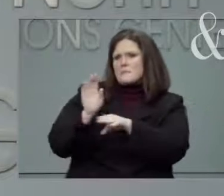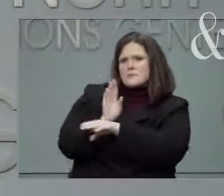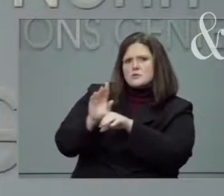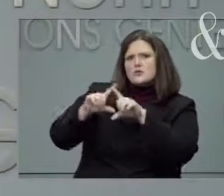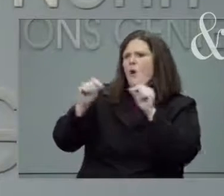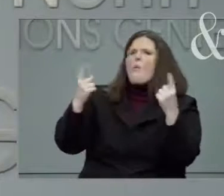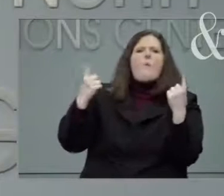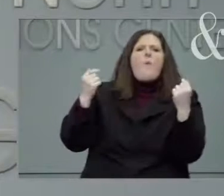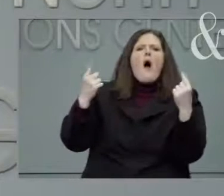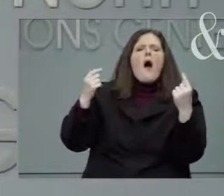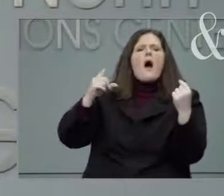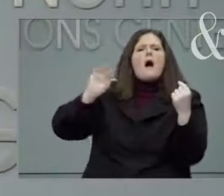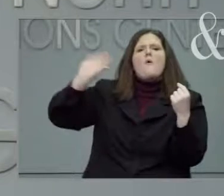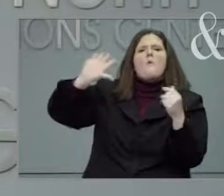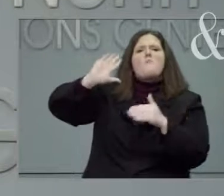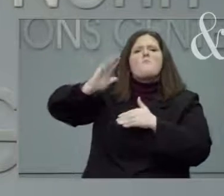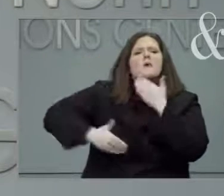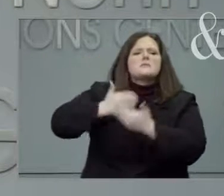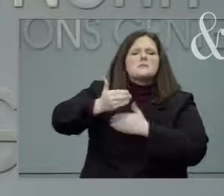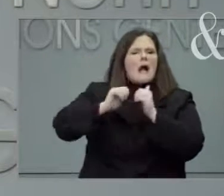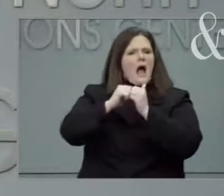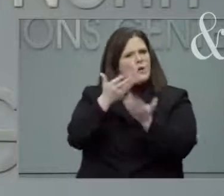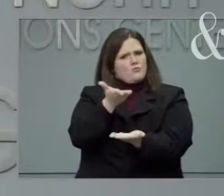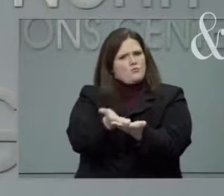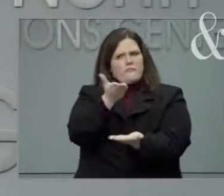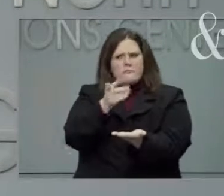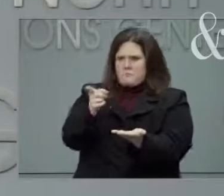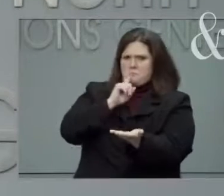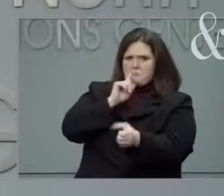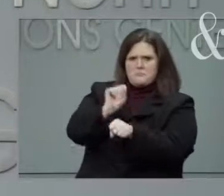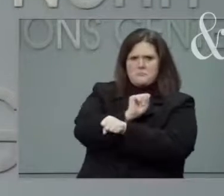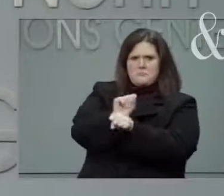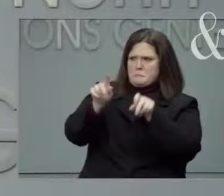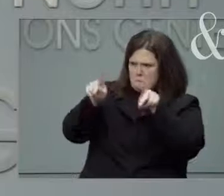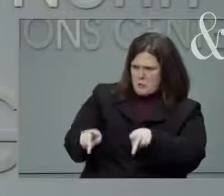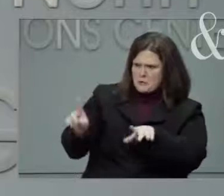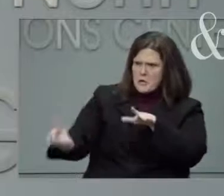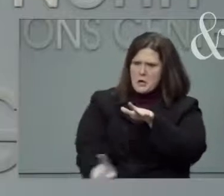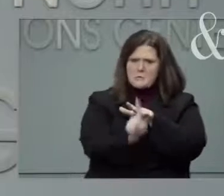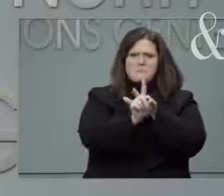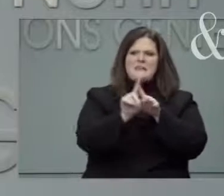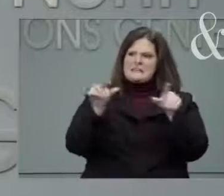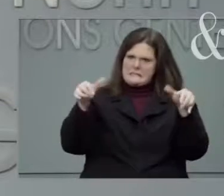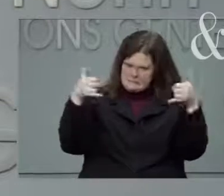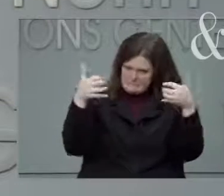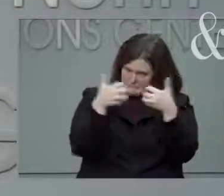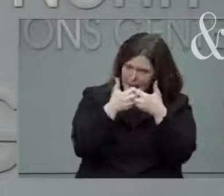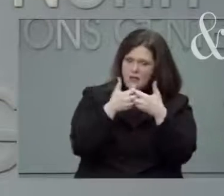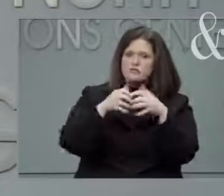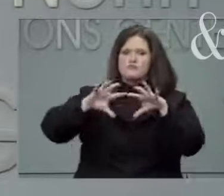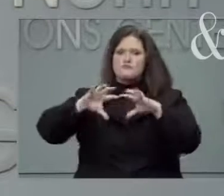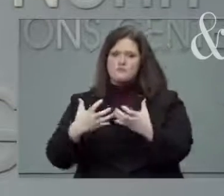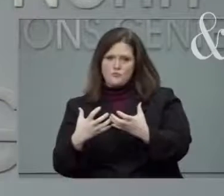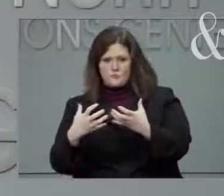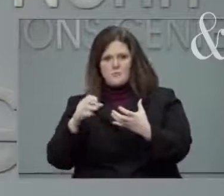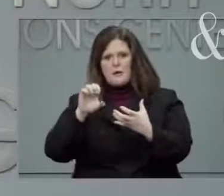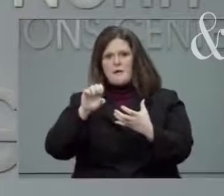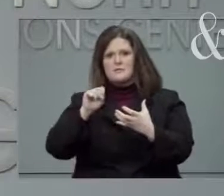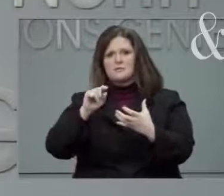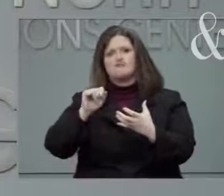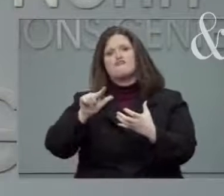You know, what kind of check is there on the logistics of that to make sure that people are in the categories that are currently